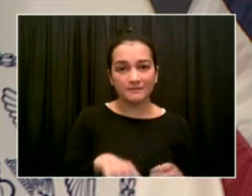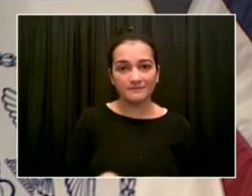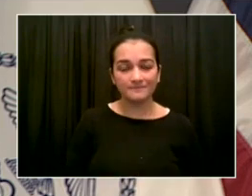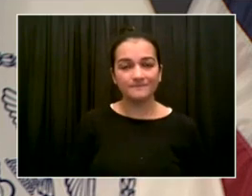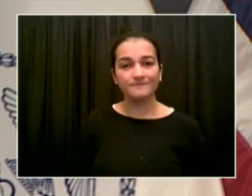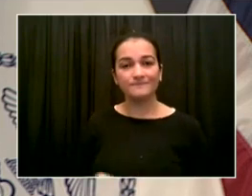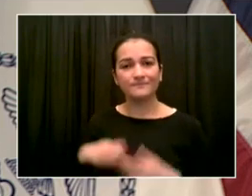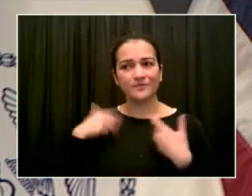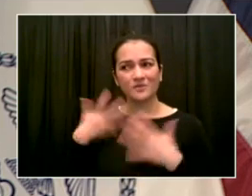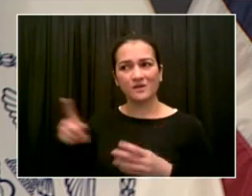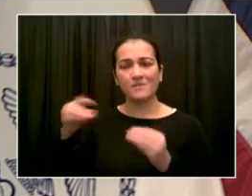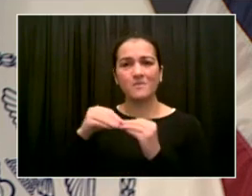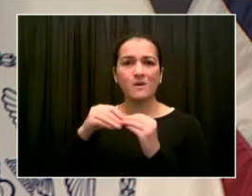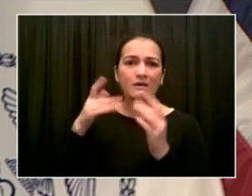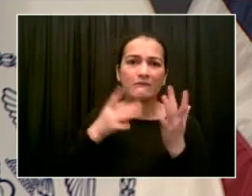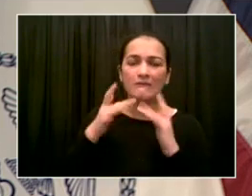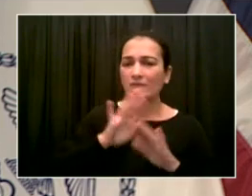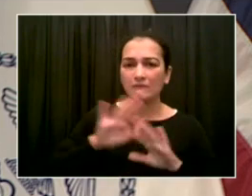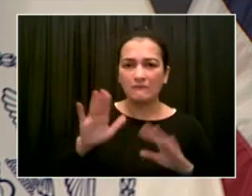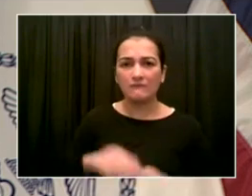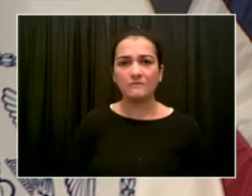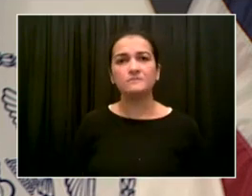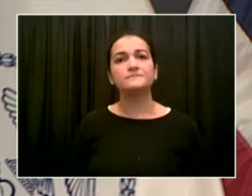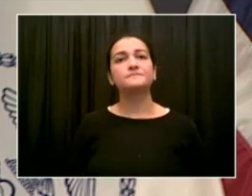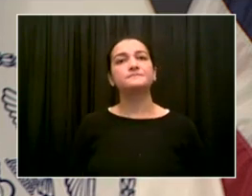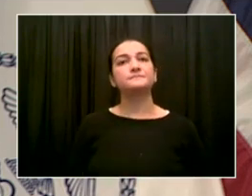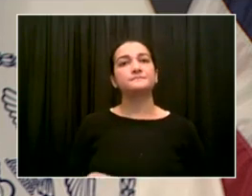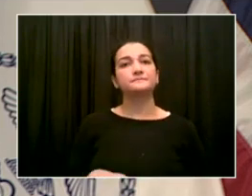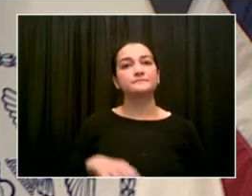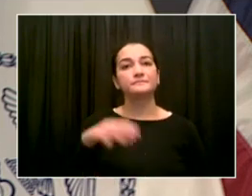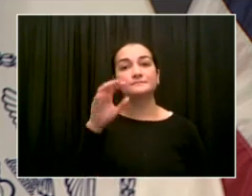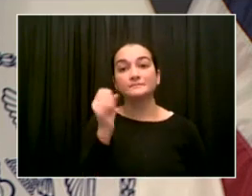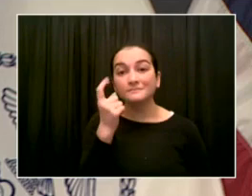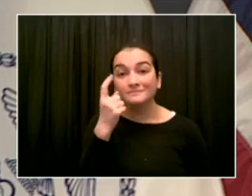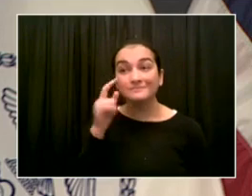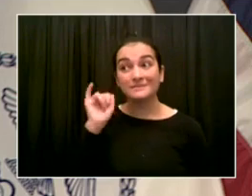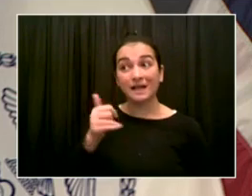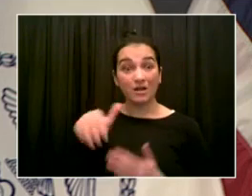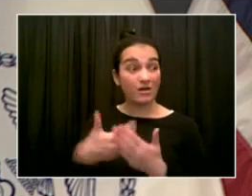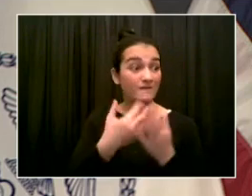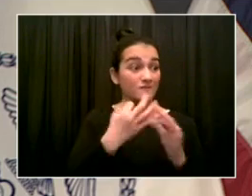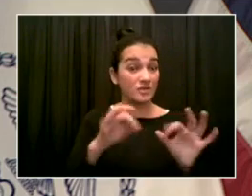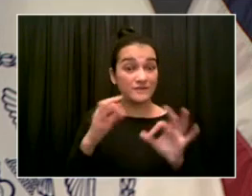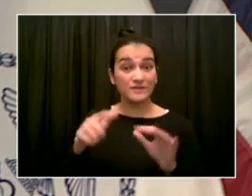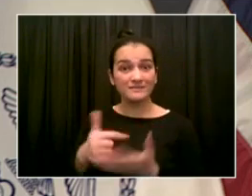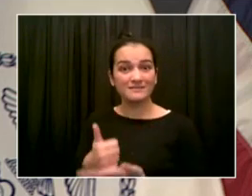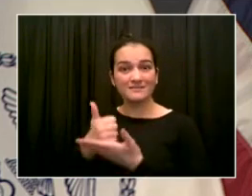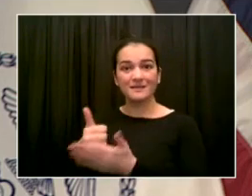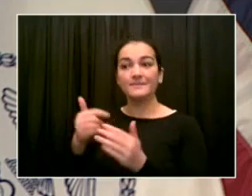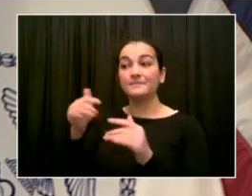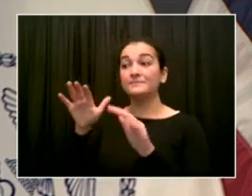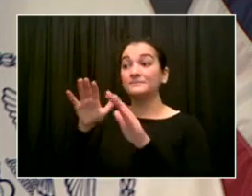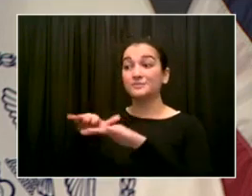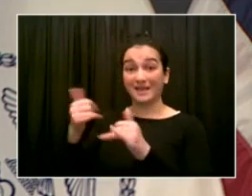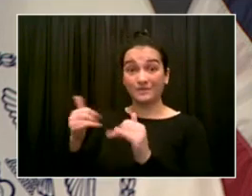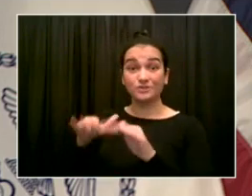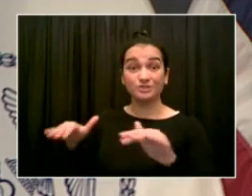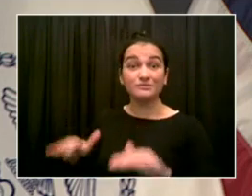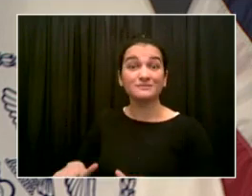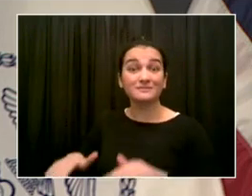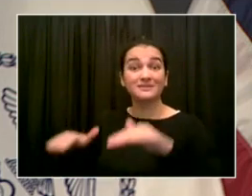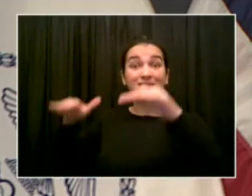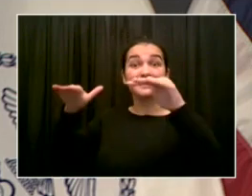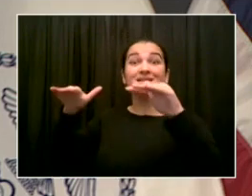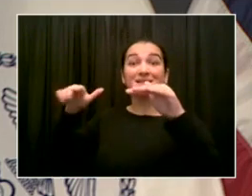get out of poverty. AP for All is another example, advanced placement courses. What we've just started now with baby bonds, obviously a